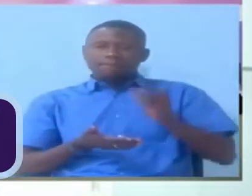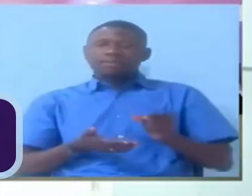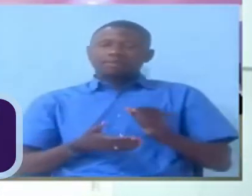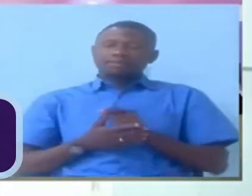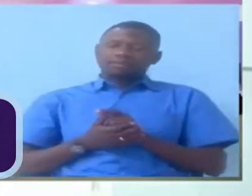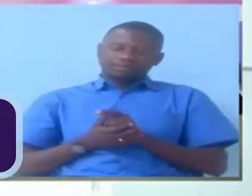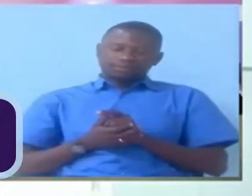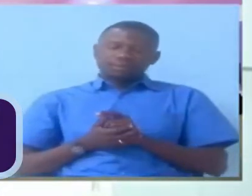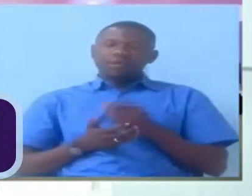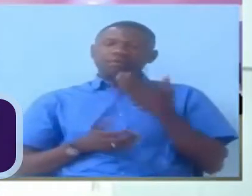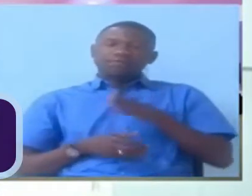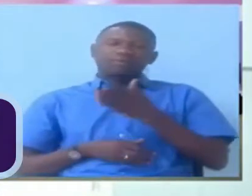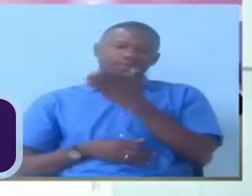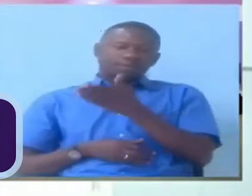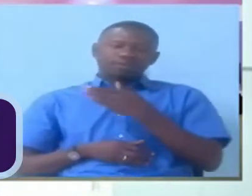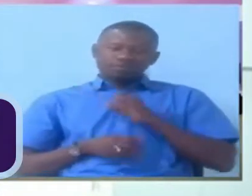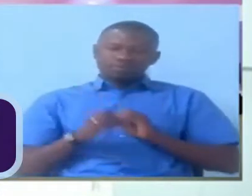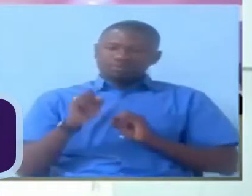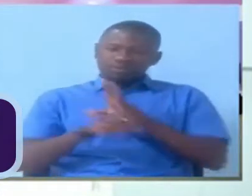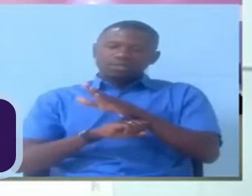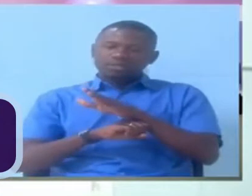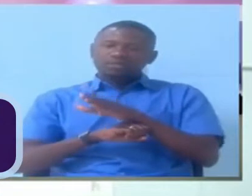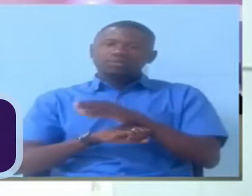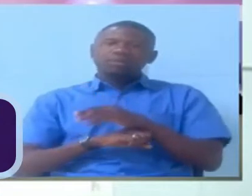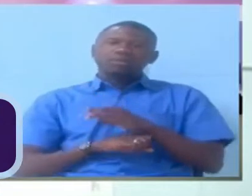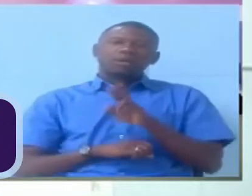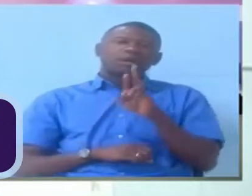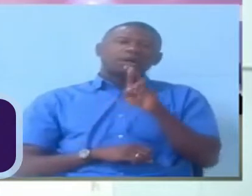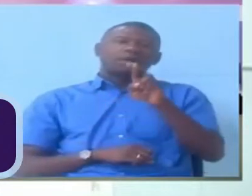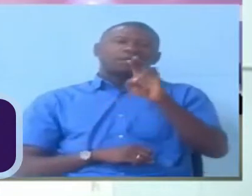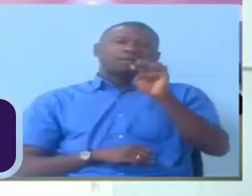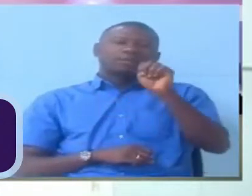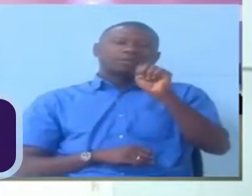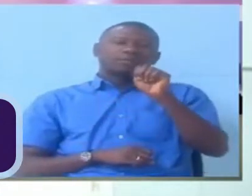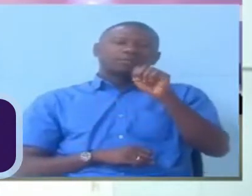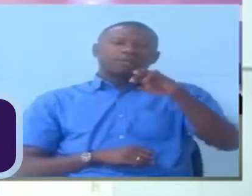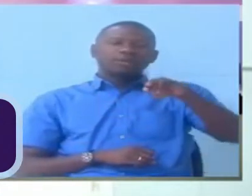tawotule. And that would be a 9, isn't it?